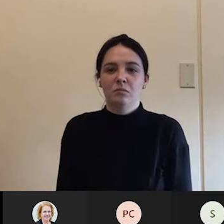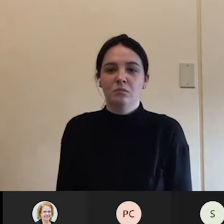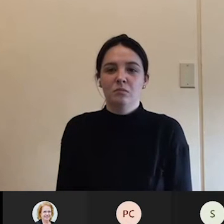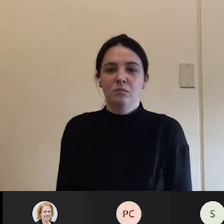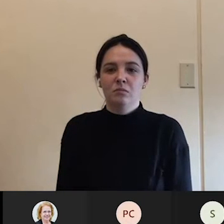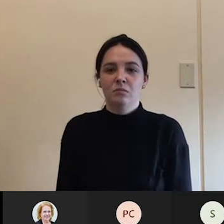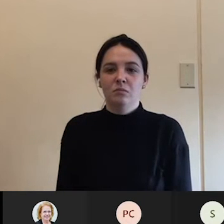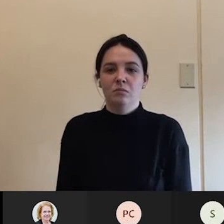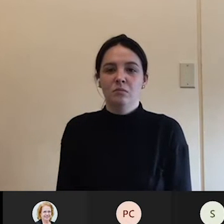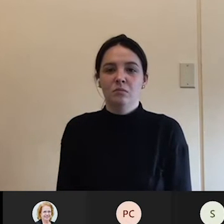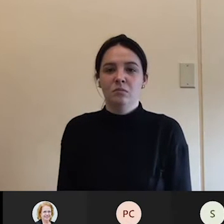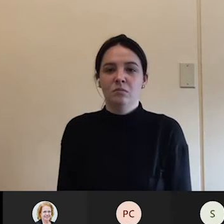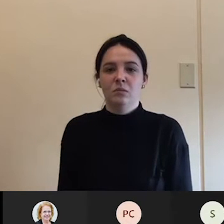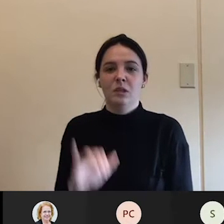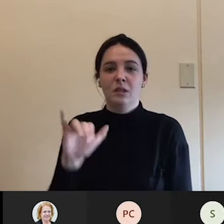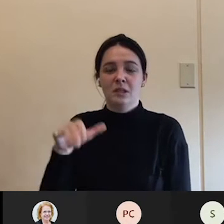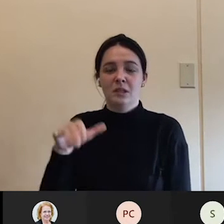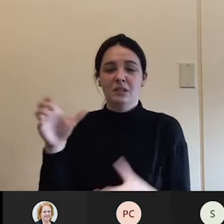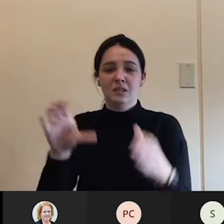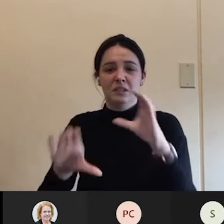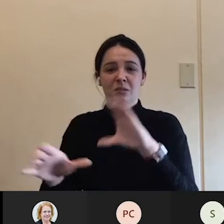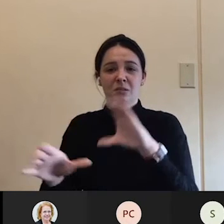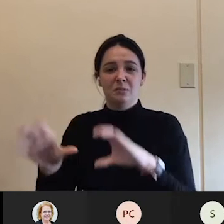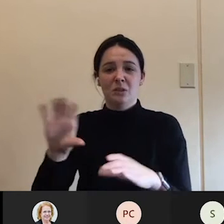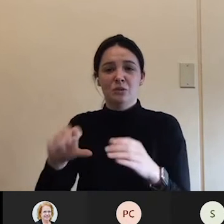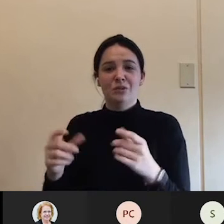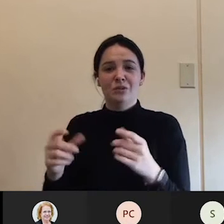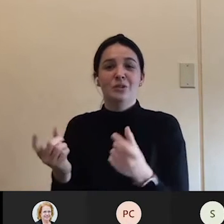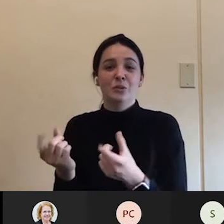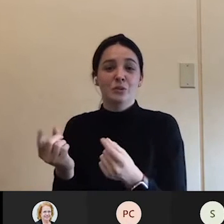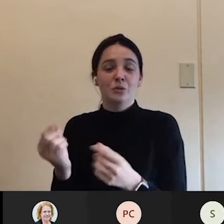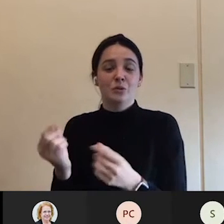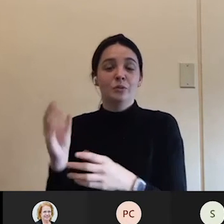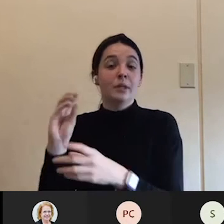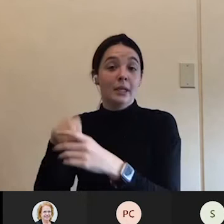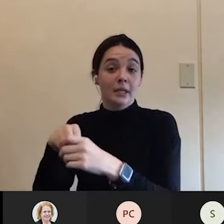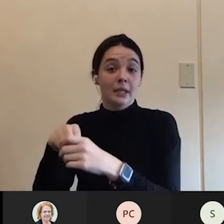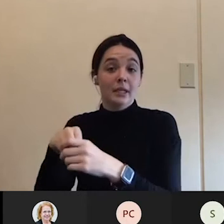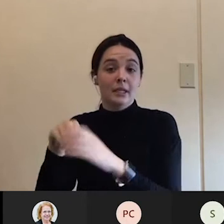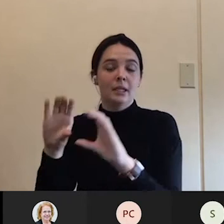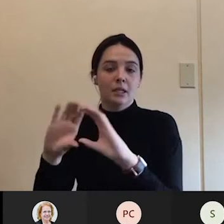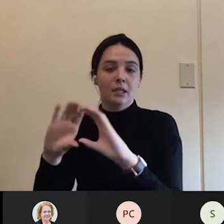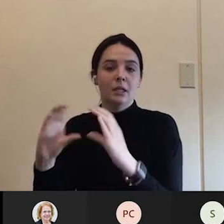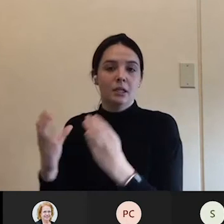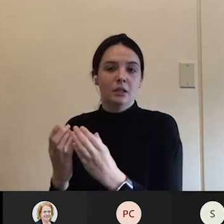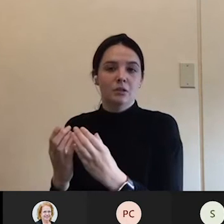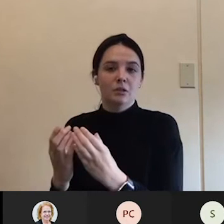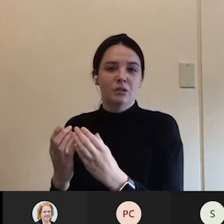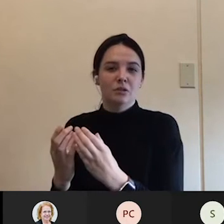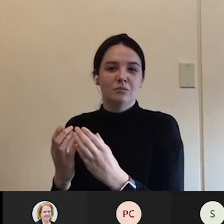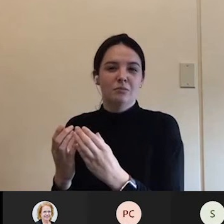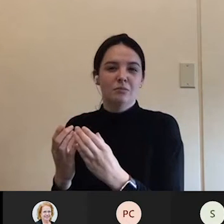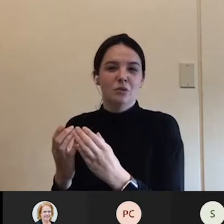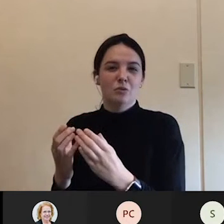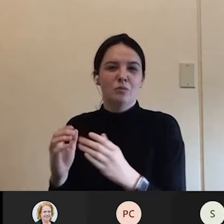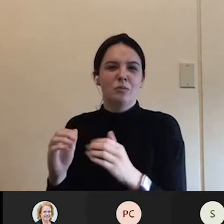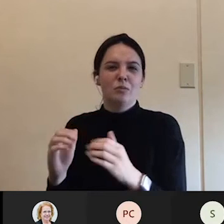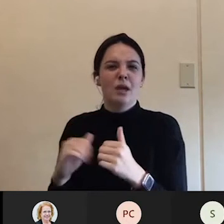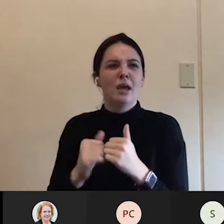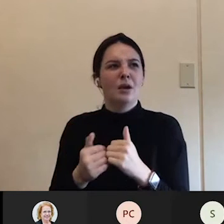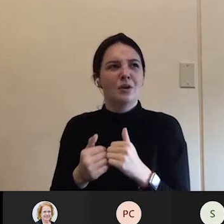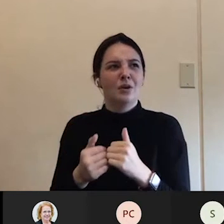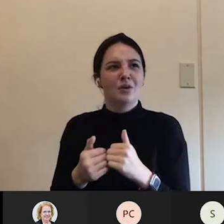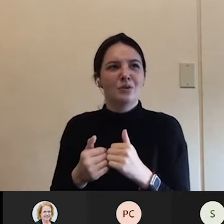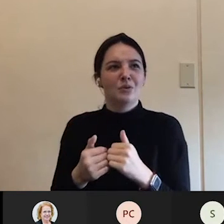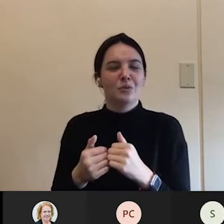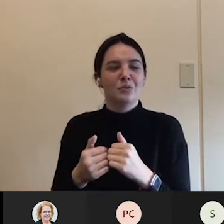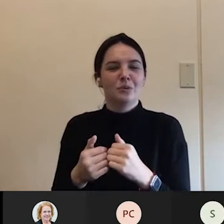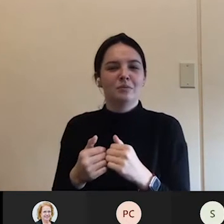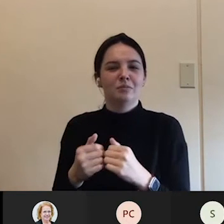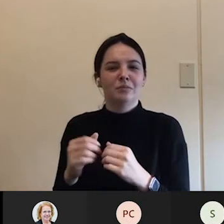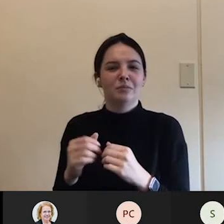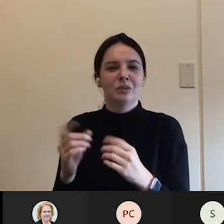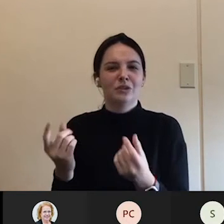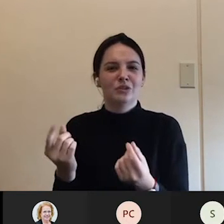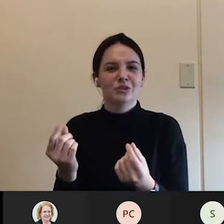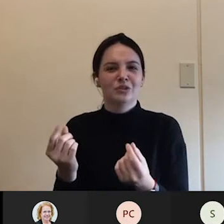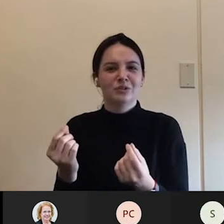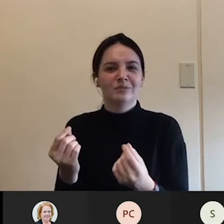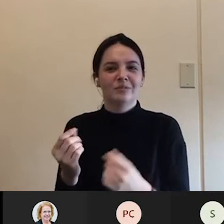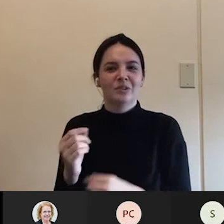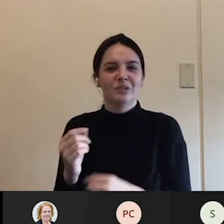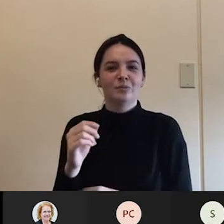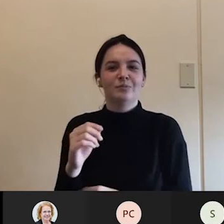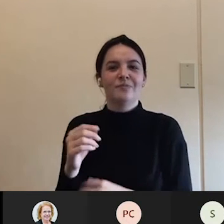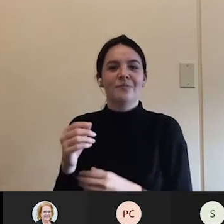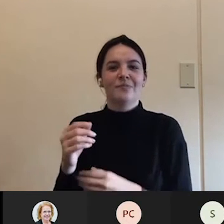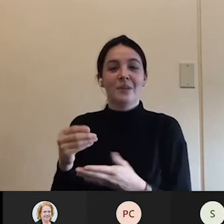So this experiment we do in our class, and the way we do this experiment is really cool. We buy pizza, well, I buy pizza, and I buy them